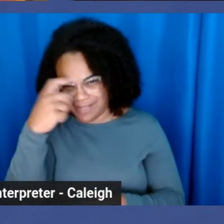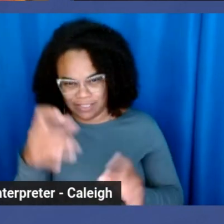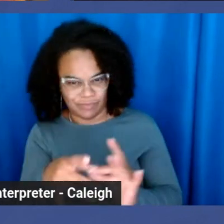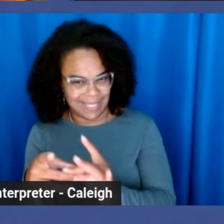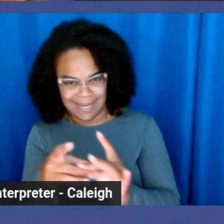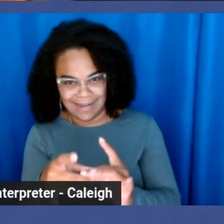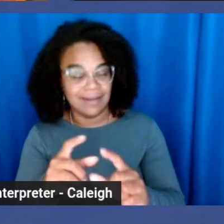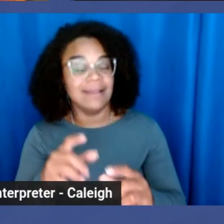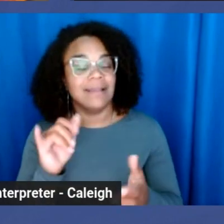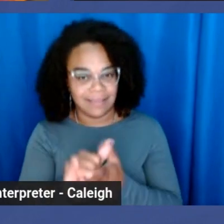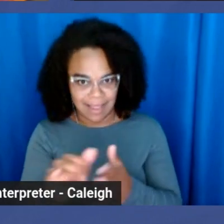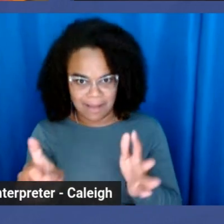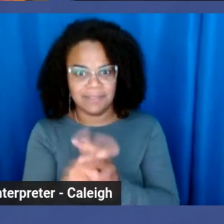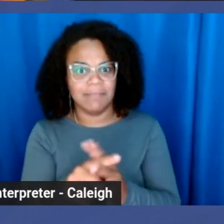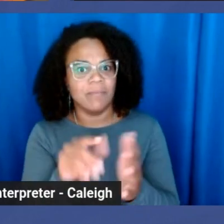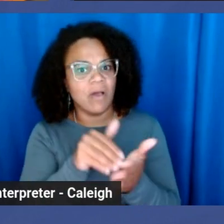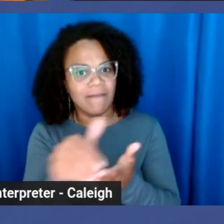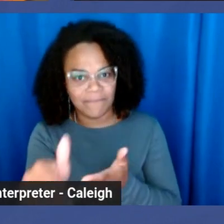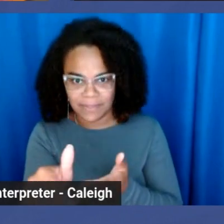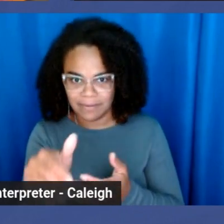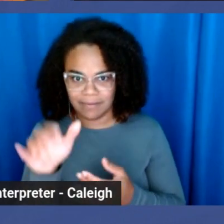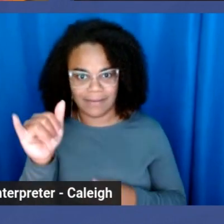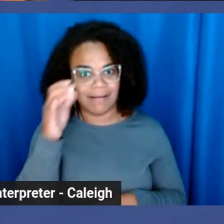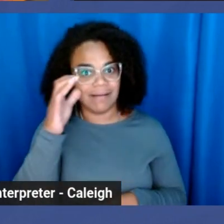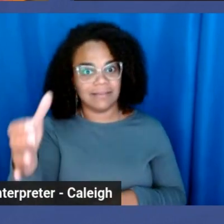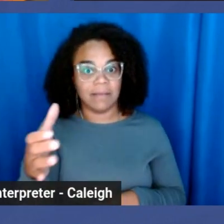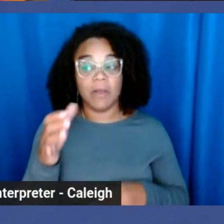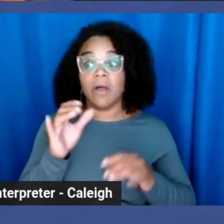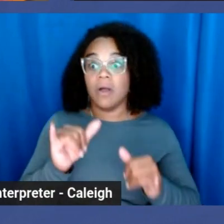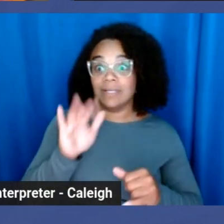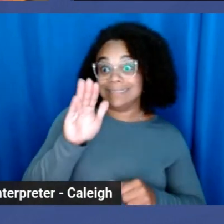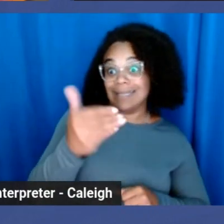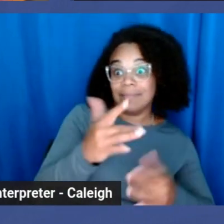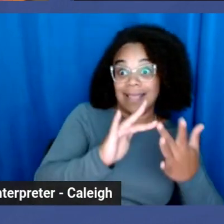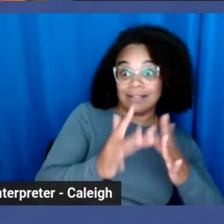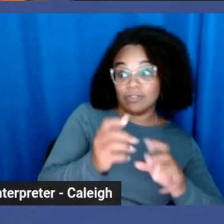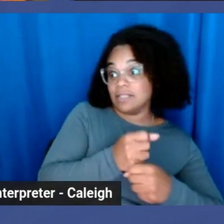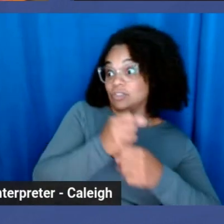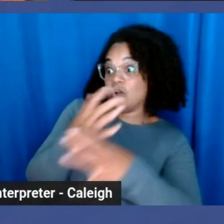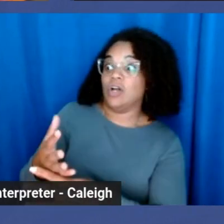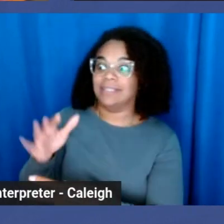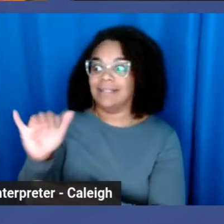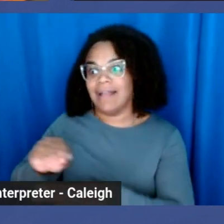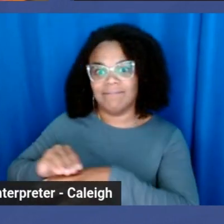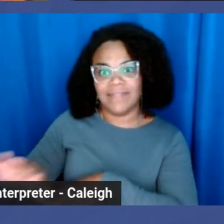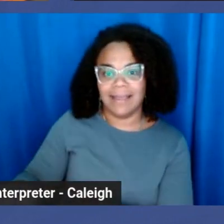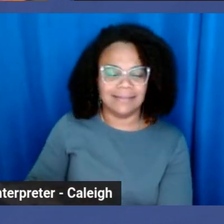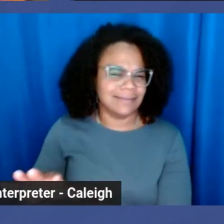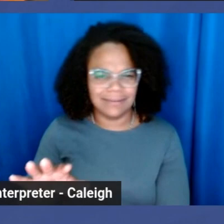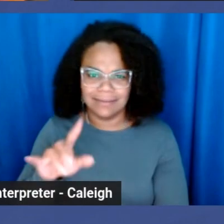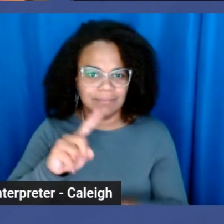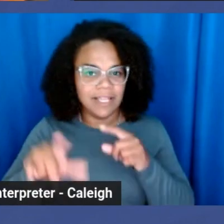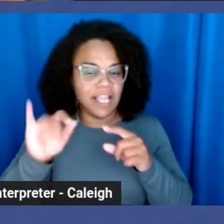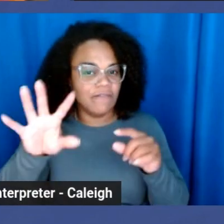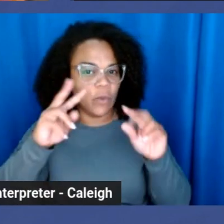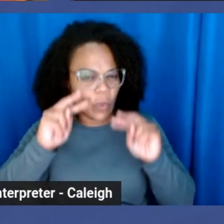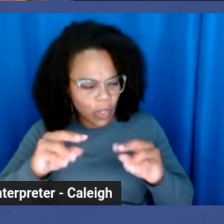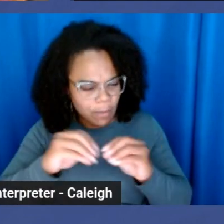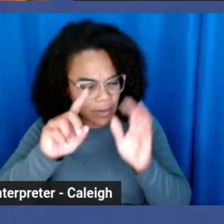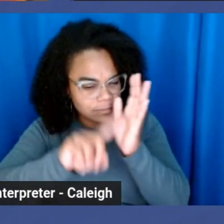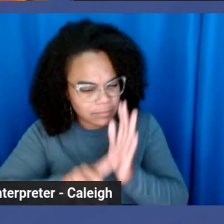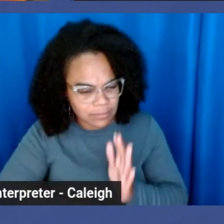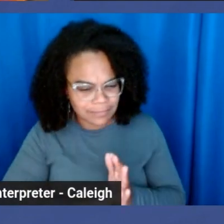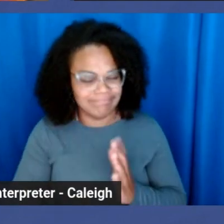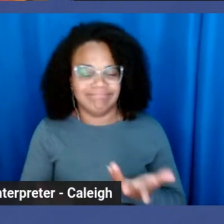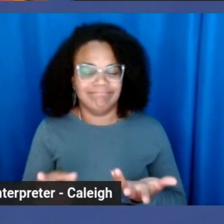often in this idea that, like, the internet must be causing XYZ effect. And generally, when we look deeper into it, that's just not there. We just don't have the